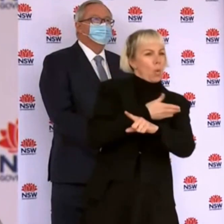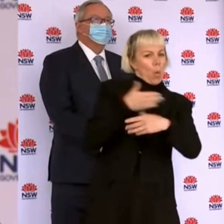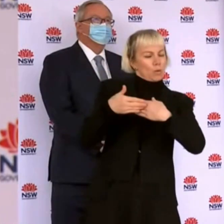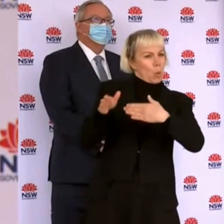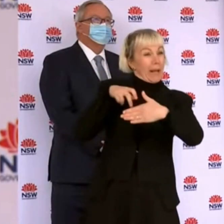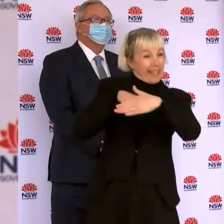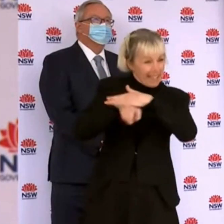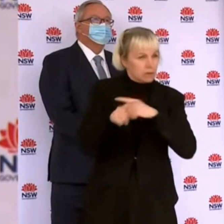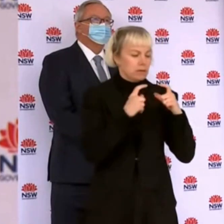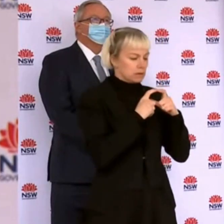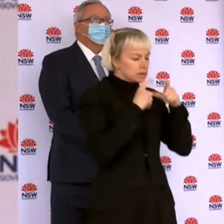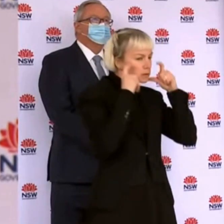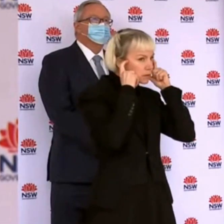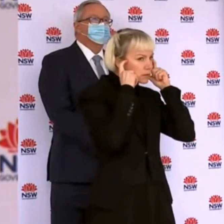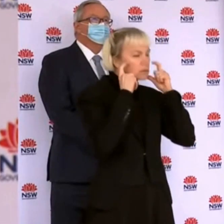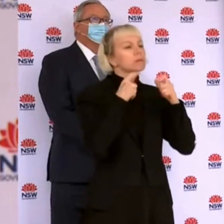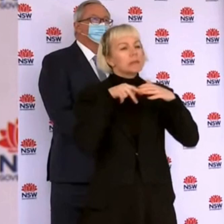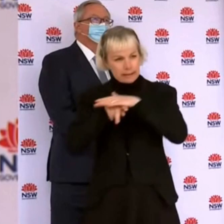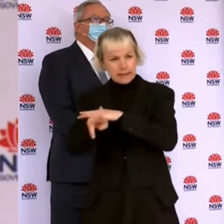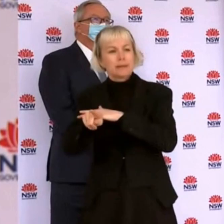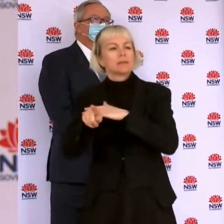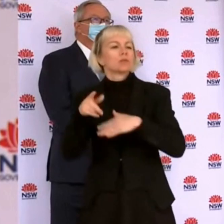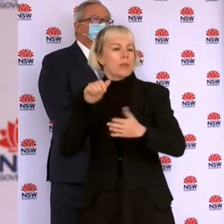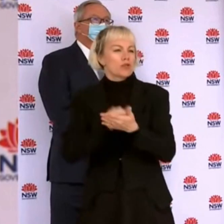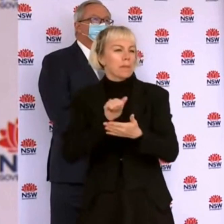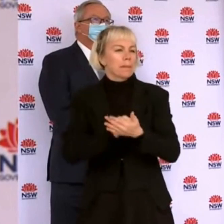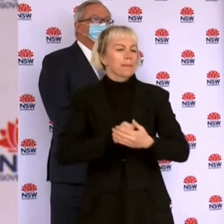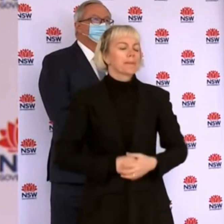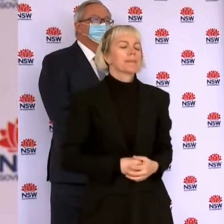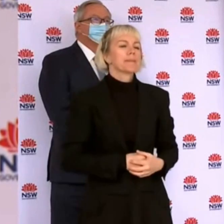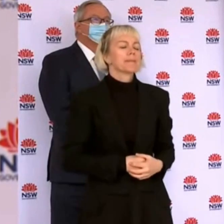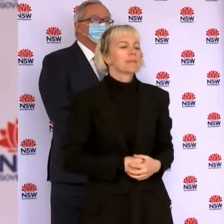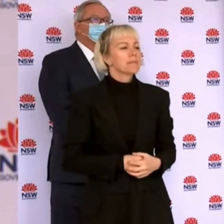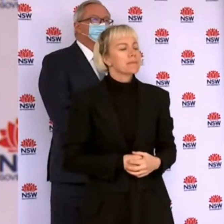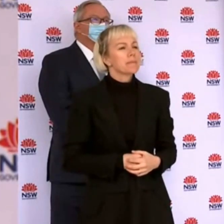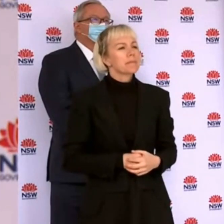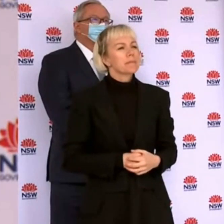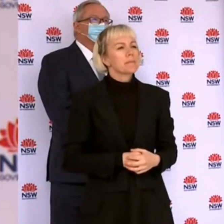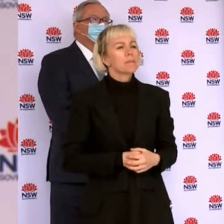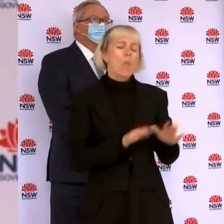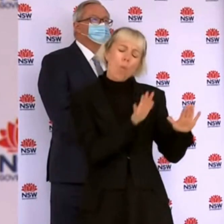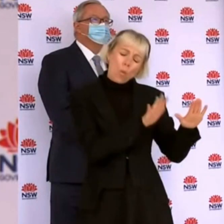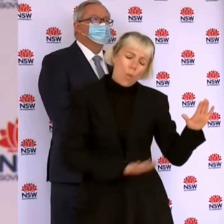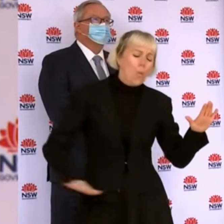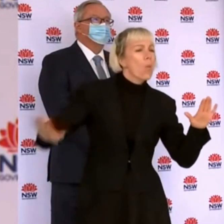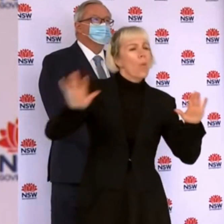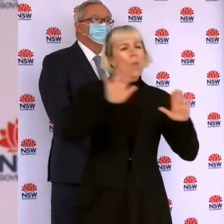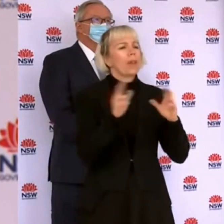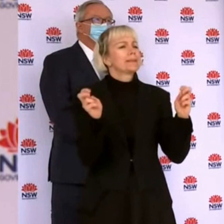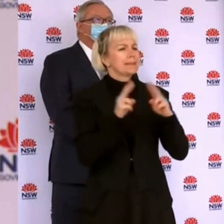In terms of the areas that we're concerned about, we obviously need everyone to be concerned.